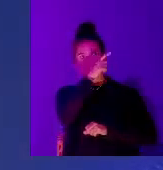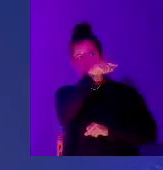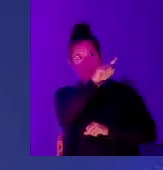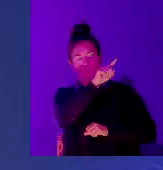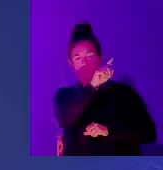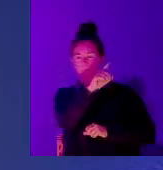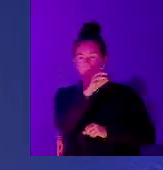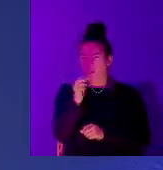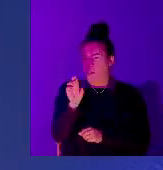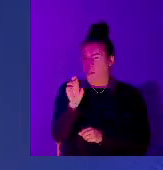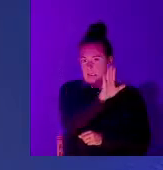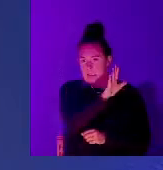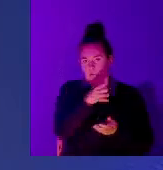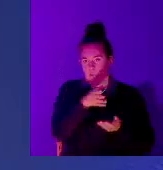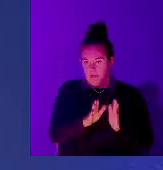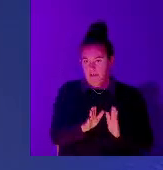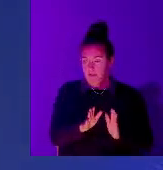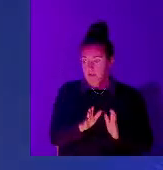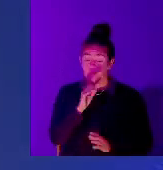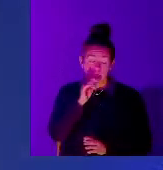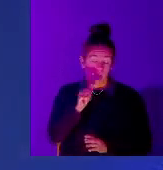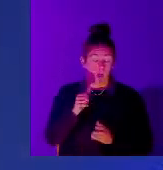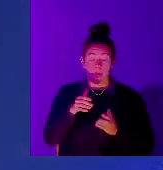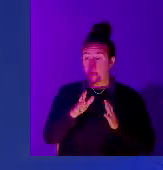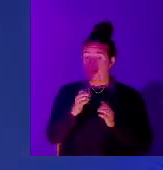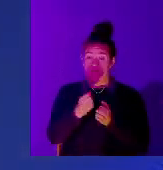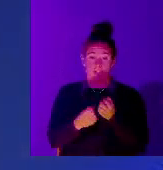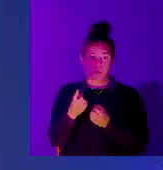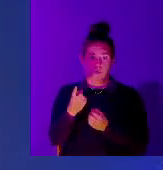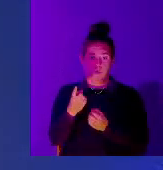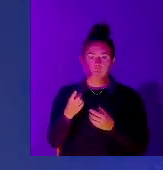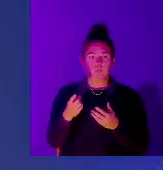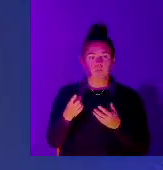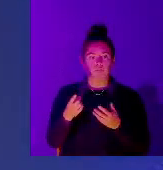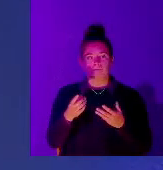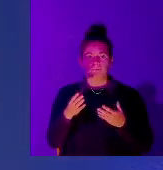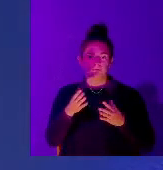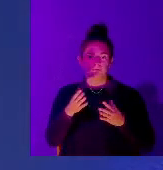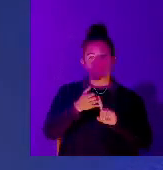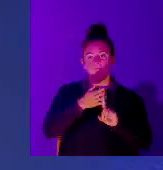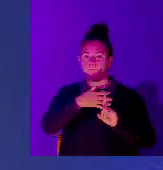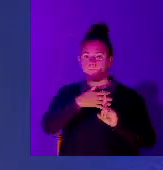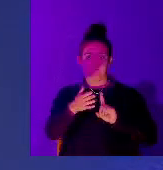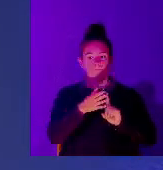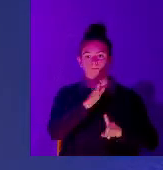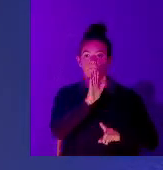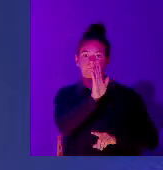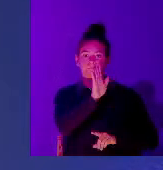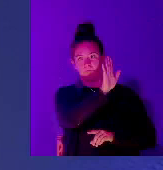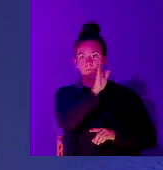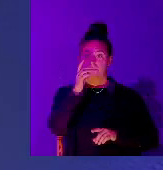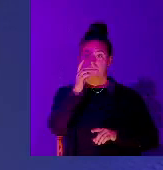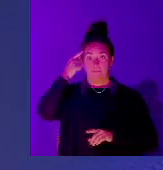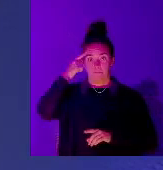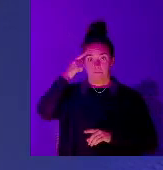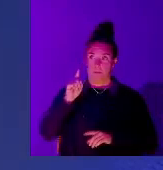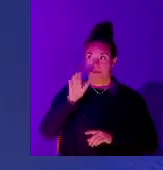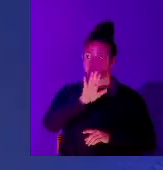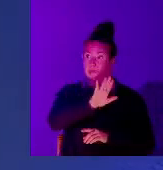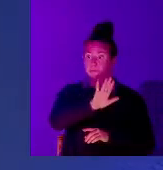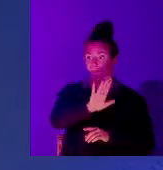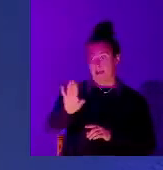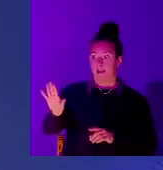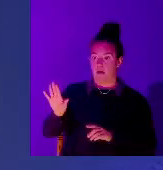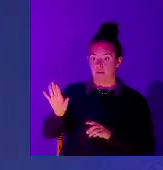anyone to direct Him or manipulate Him for their purposes under any